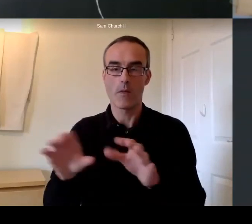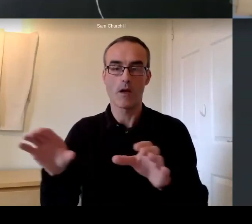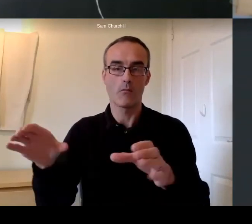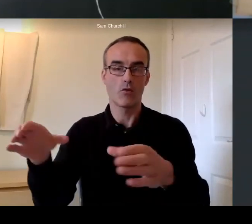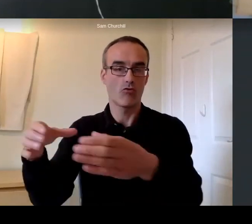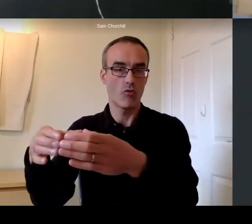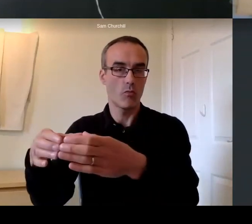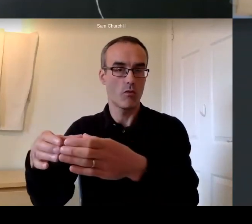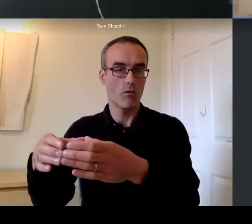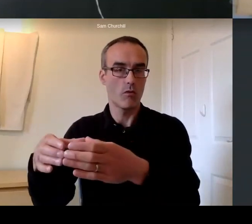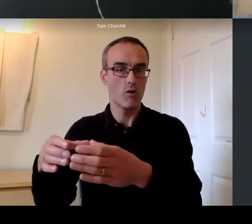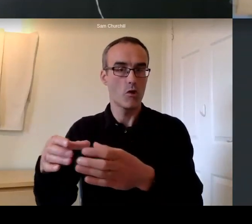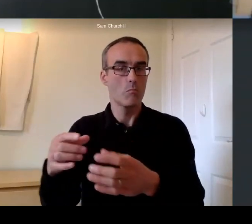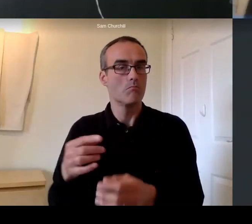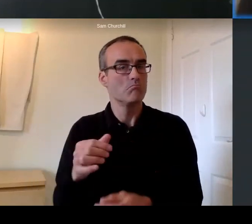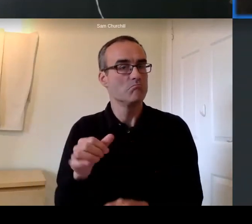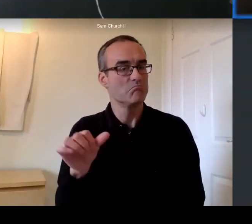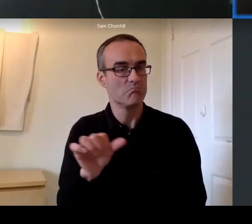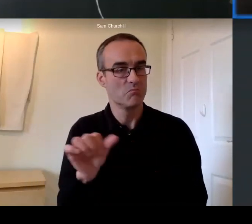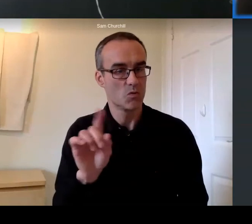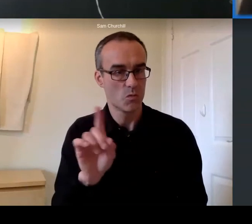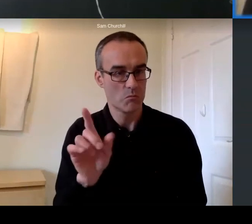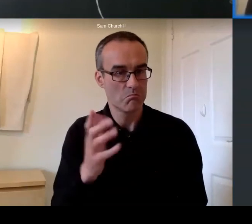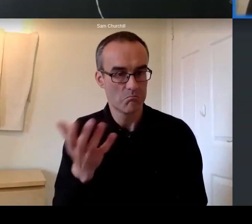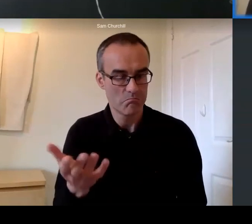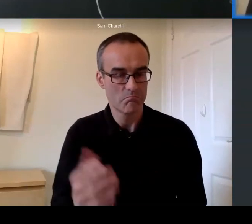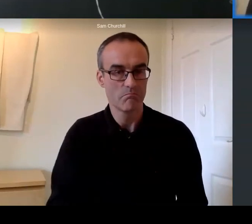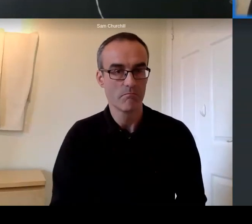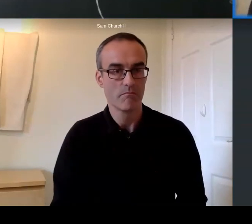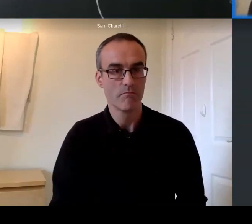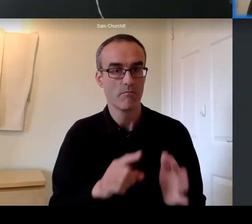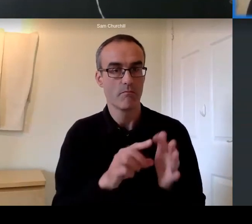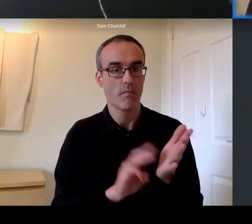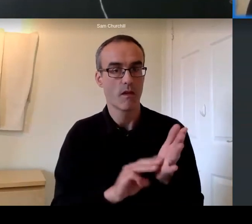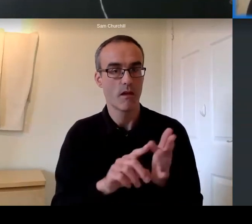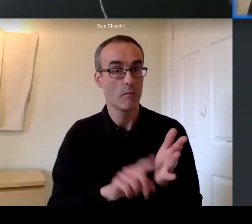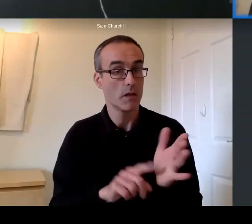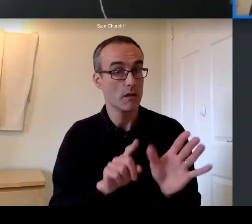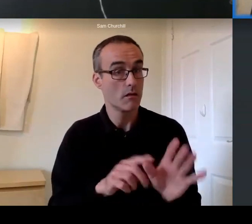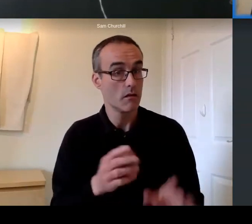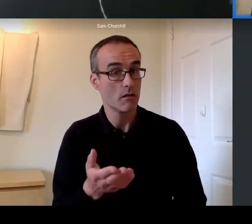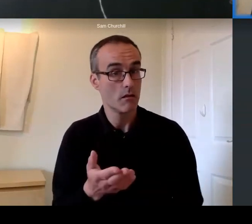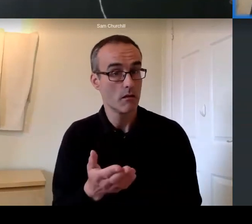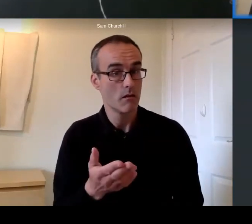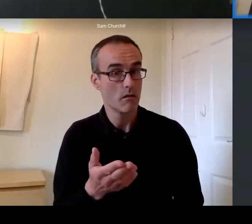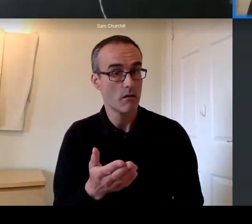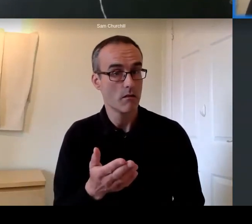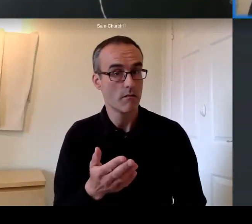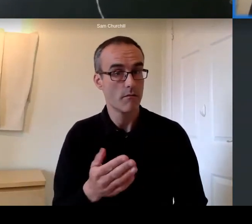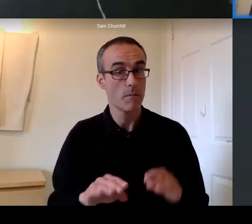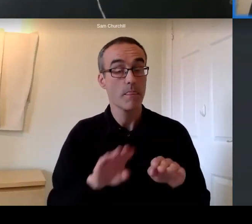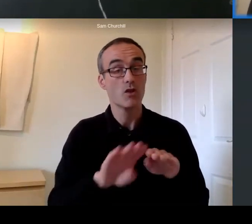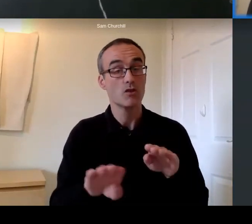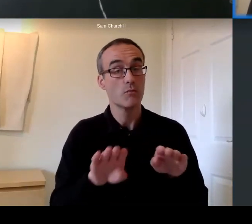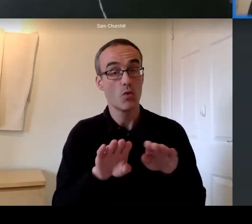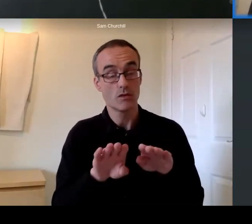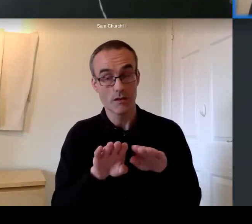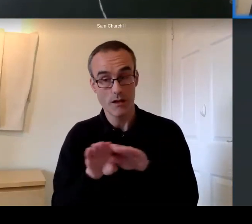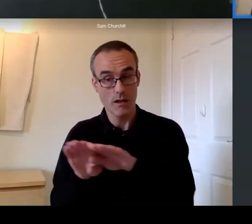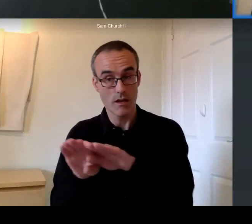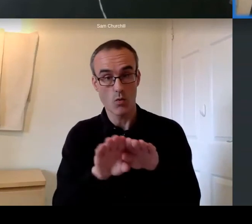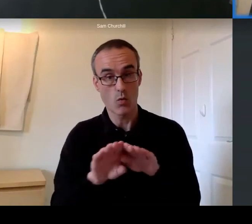first, Emily, please. So I know we keep going on about it, but the Sporting Equals Charter, I did briefly mention that it's